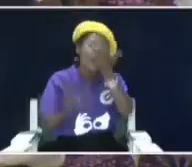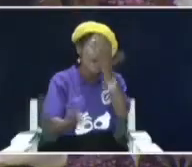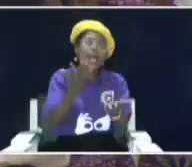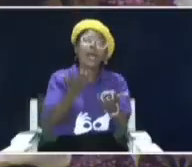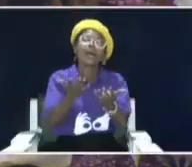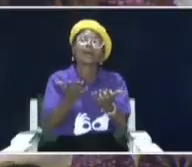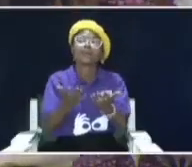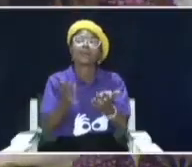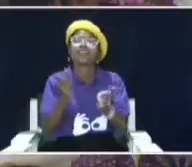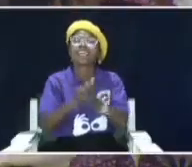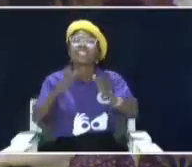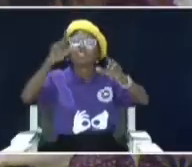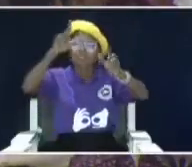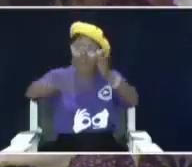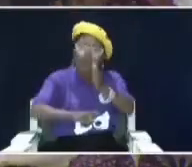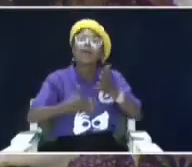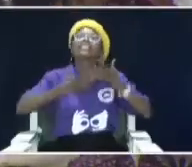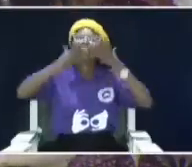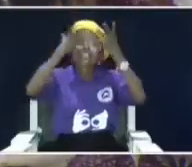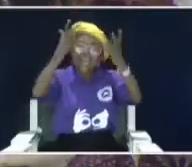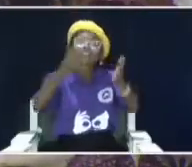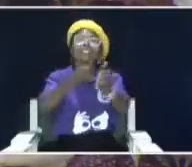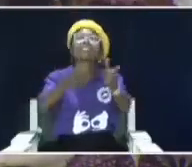That is too low. Shout fire.